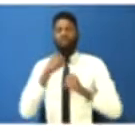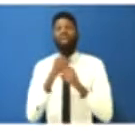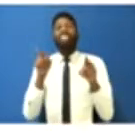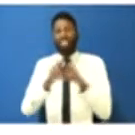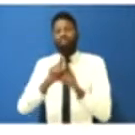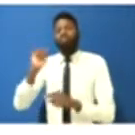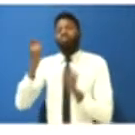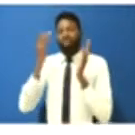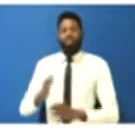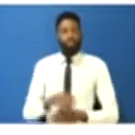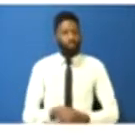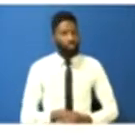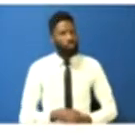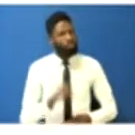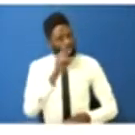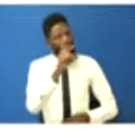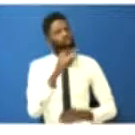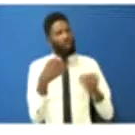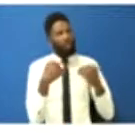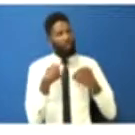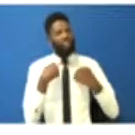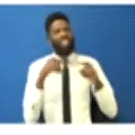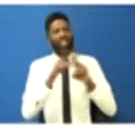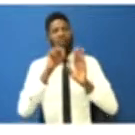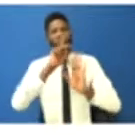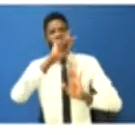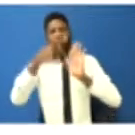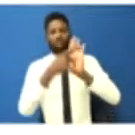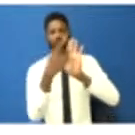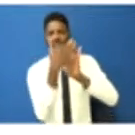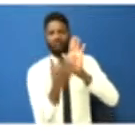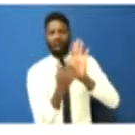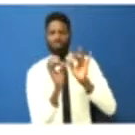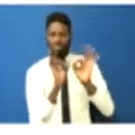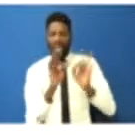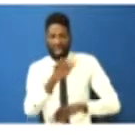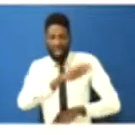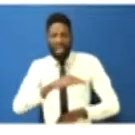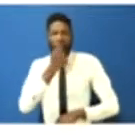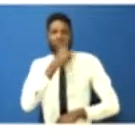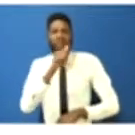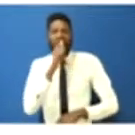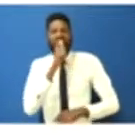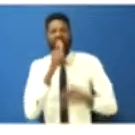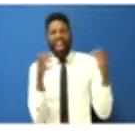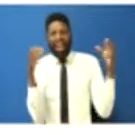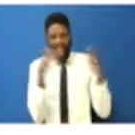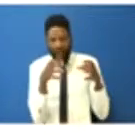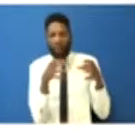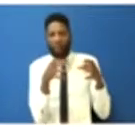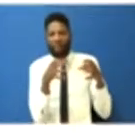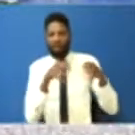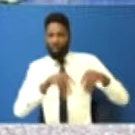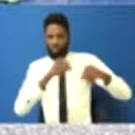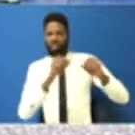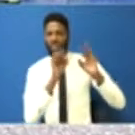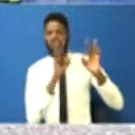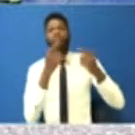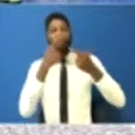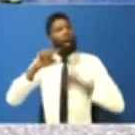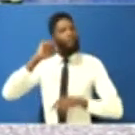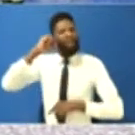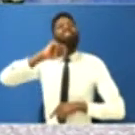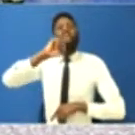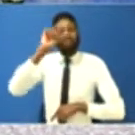you do have the decorated profile in terms of the boardroom and the qualifications therein politics is part of the game and